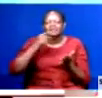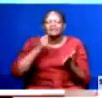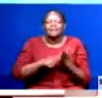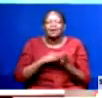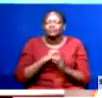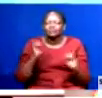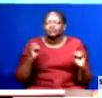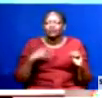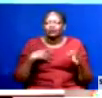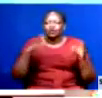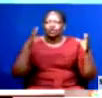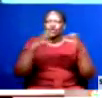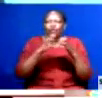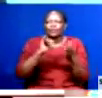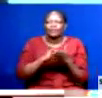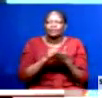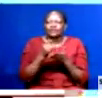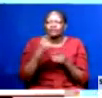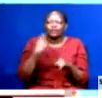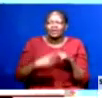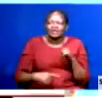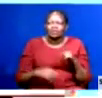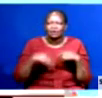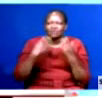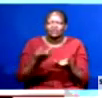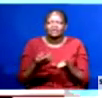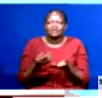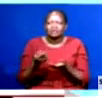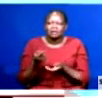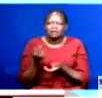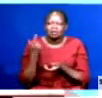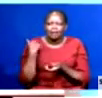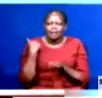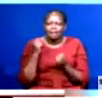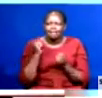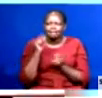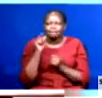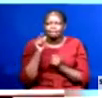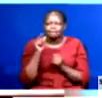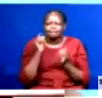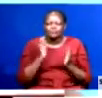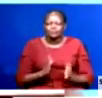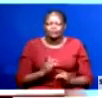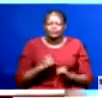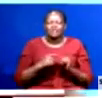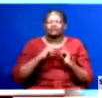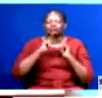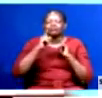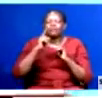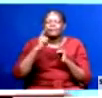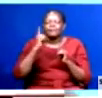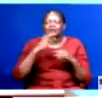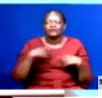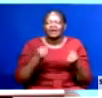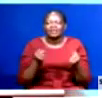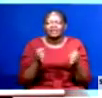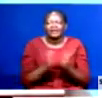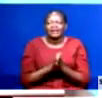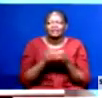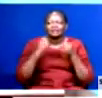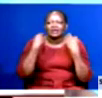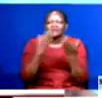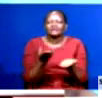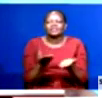for 1 year. They were given personal numbers, entered in the Ministry of Health system. If they are given any